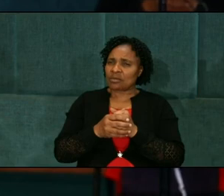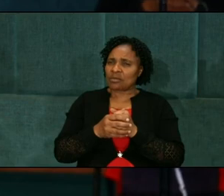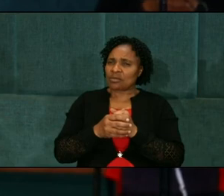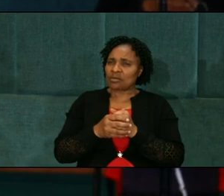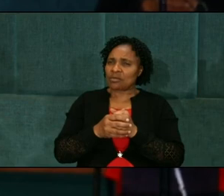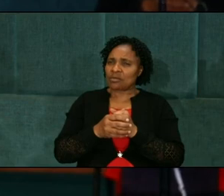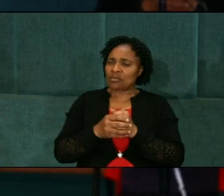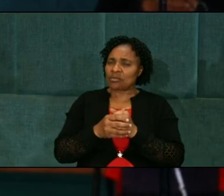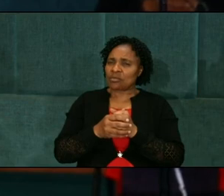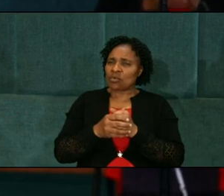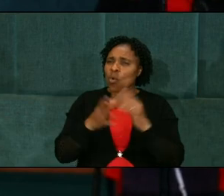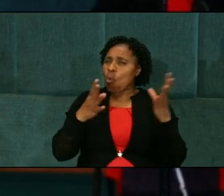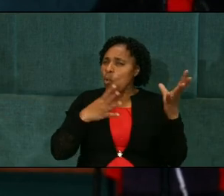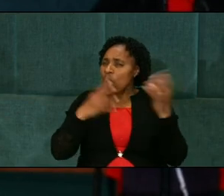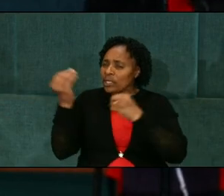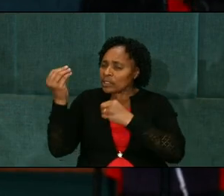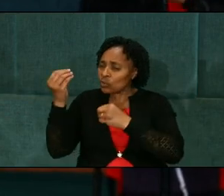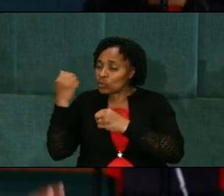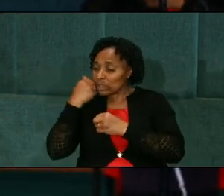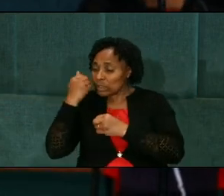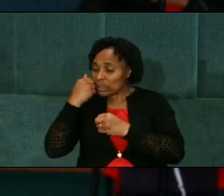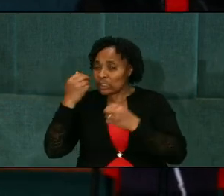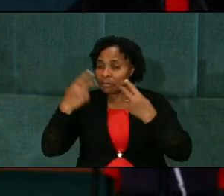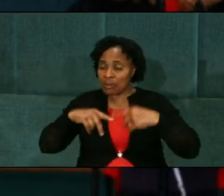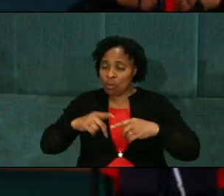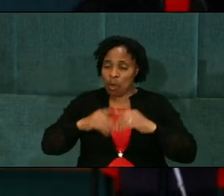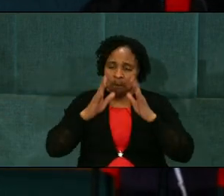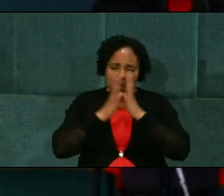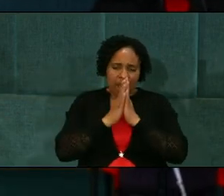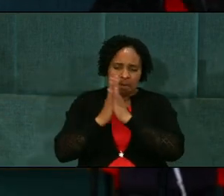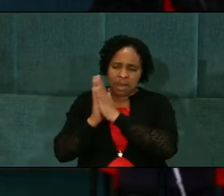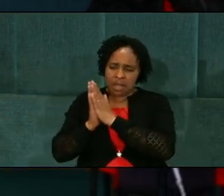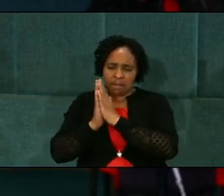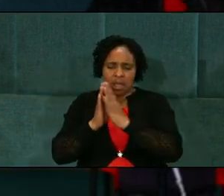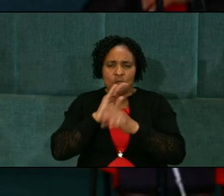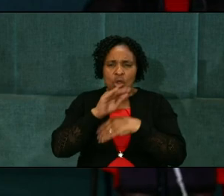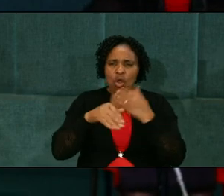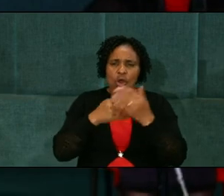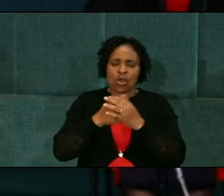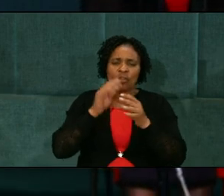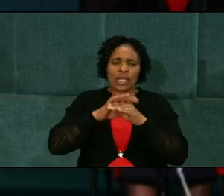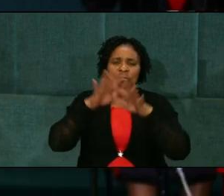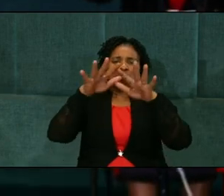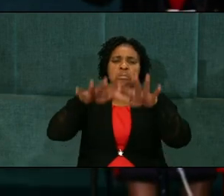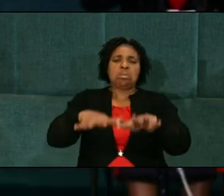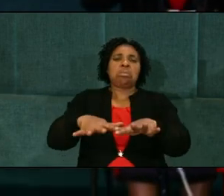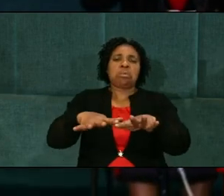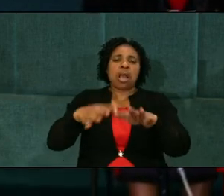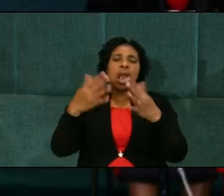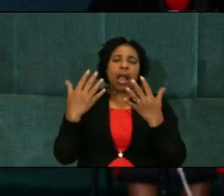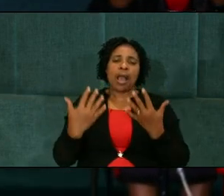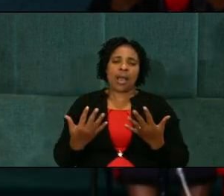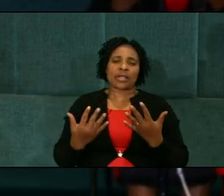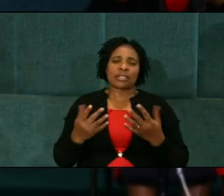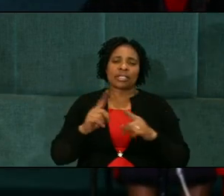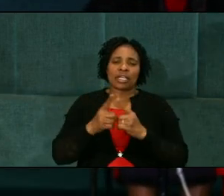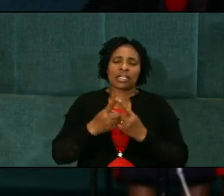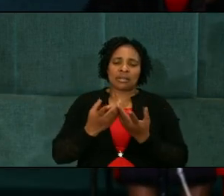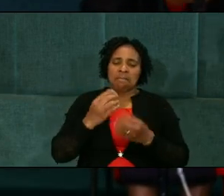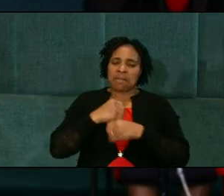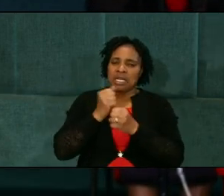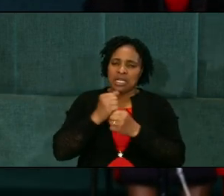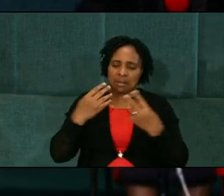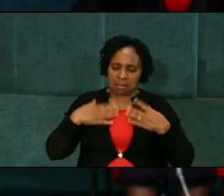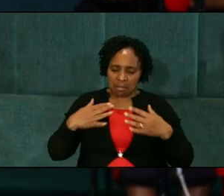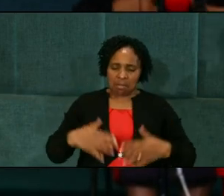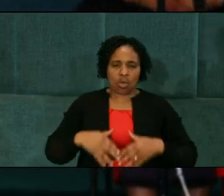went to visit sick people, pray over them, and even put their hand on them and heal them.